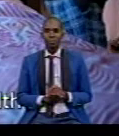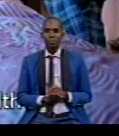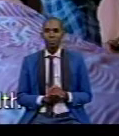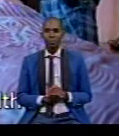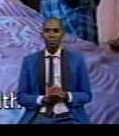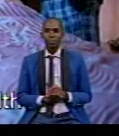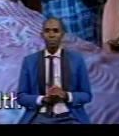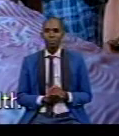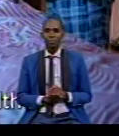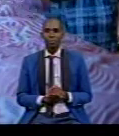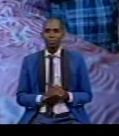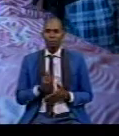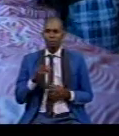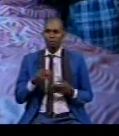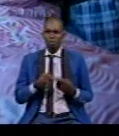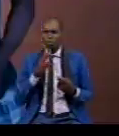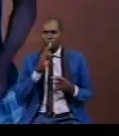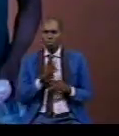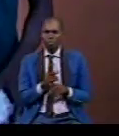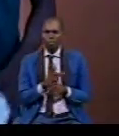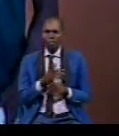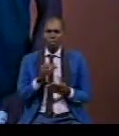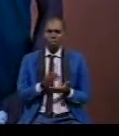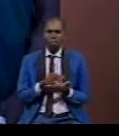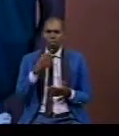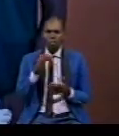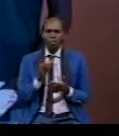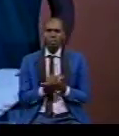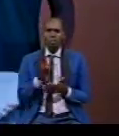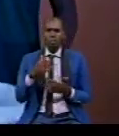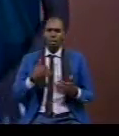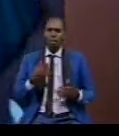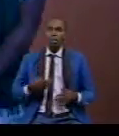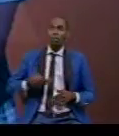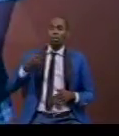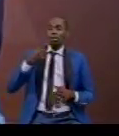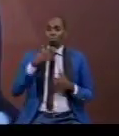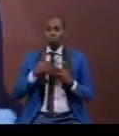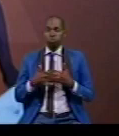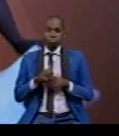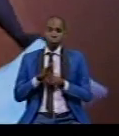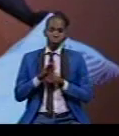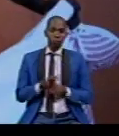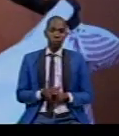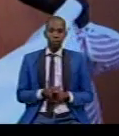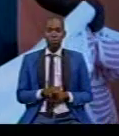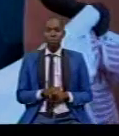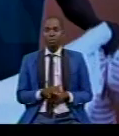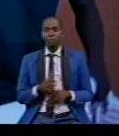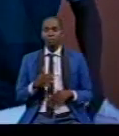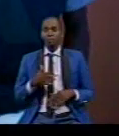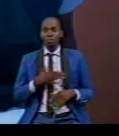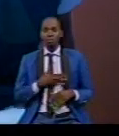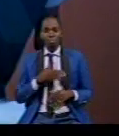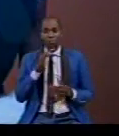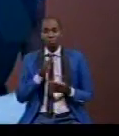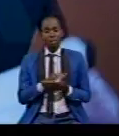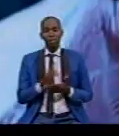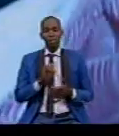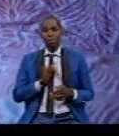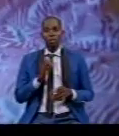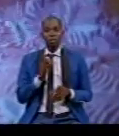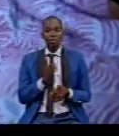away, turn everyone away from his